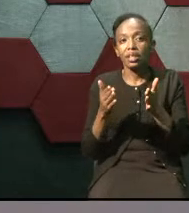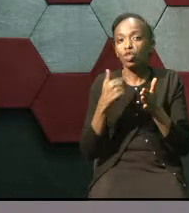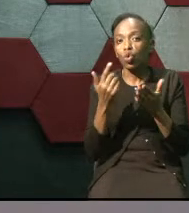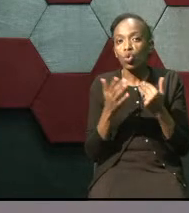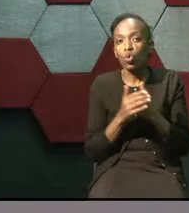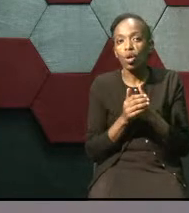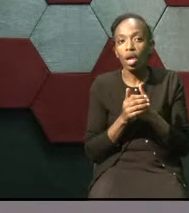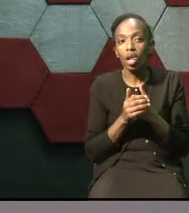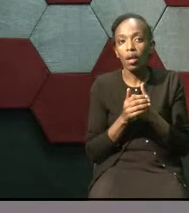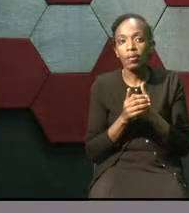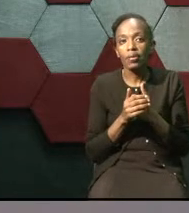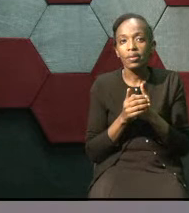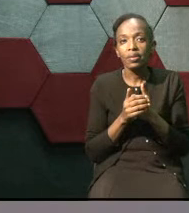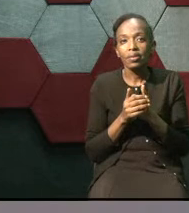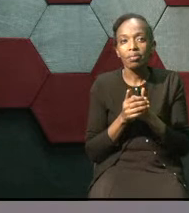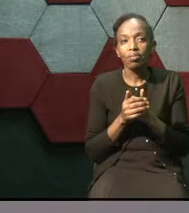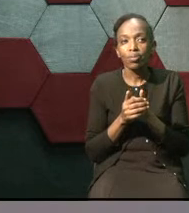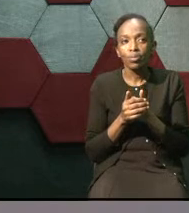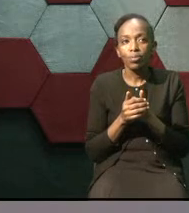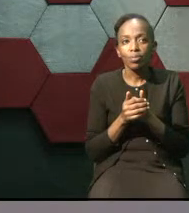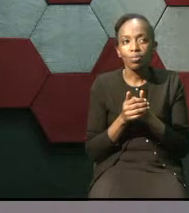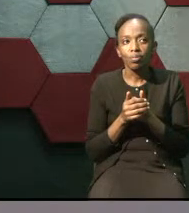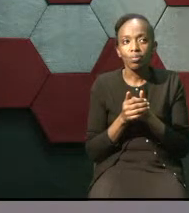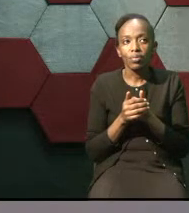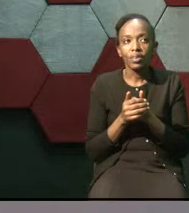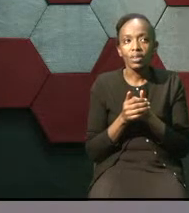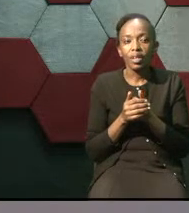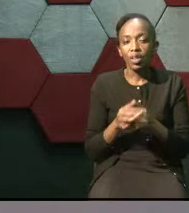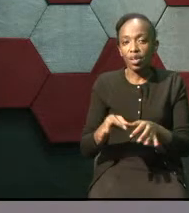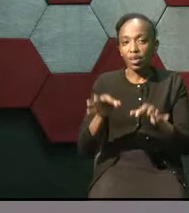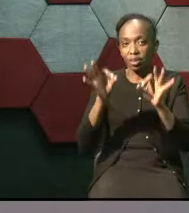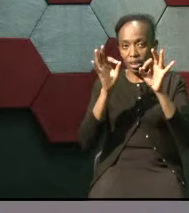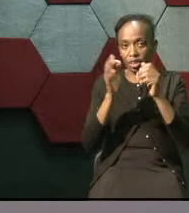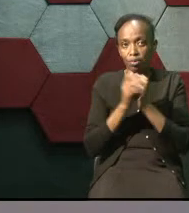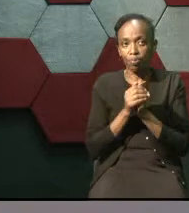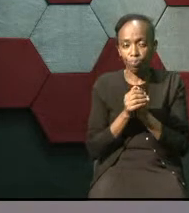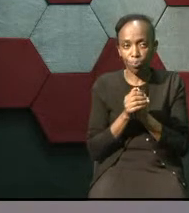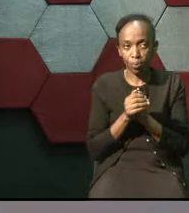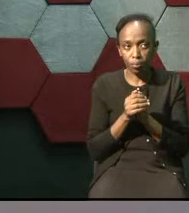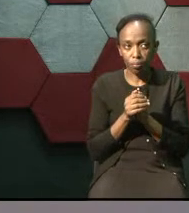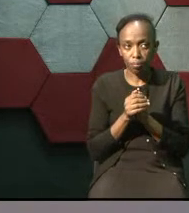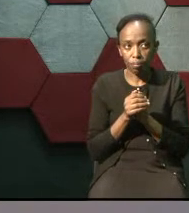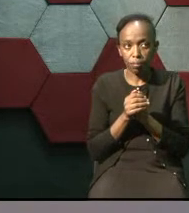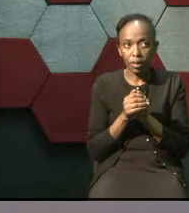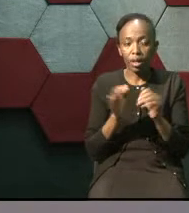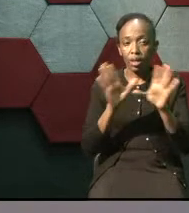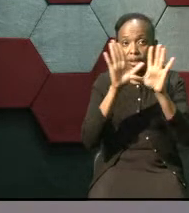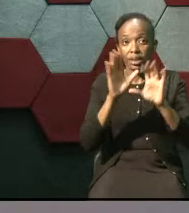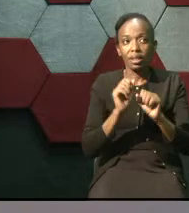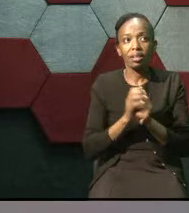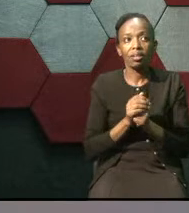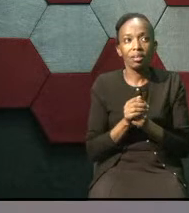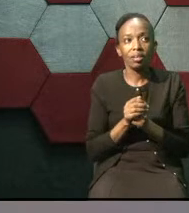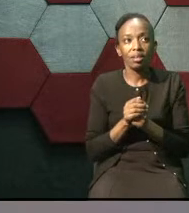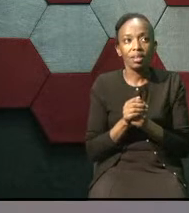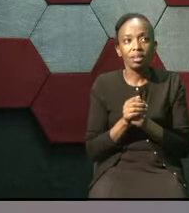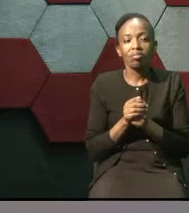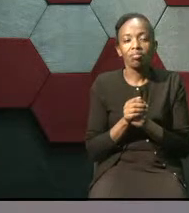other than the smart... Oh my gosh, all right. The system has refused. Anyway,